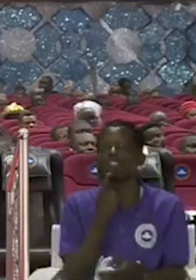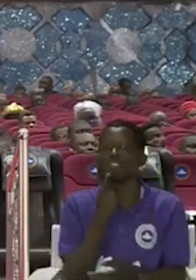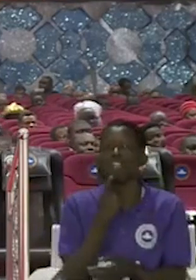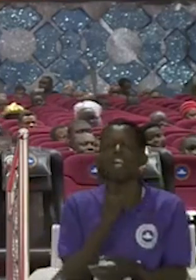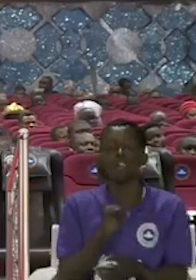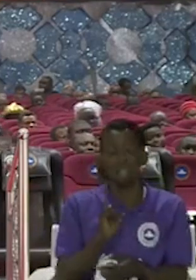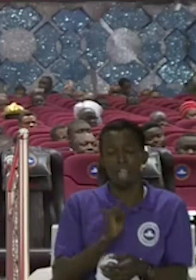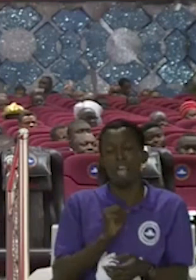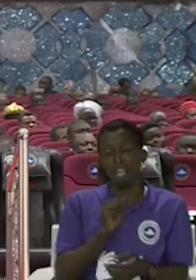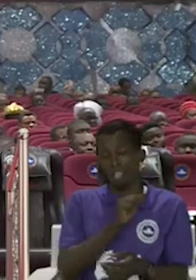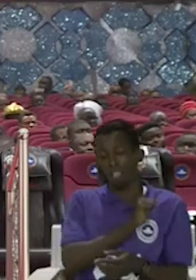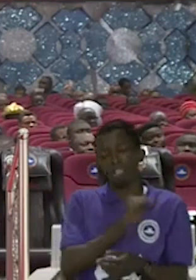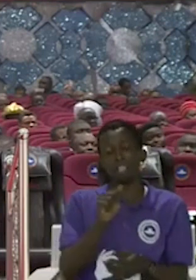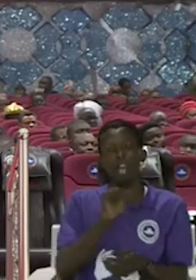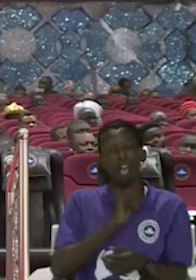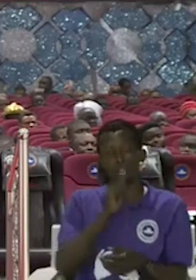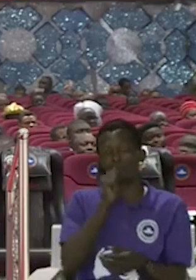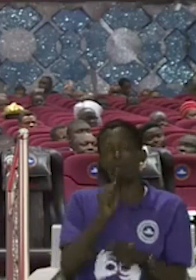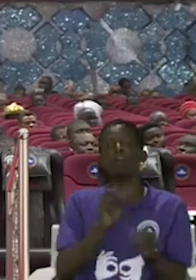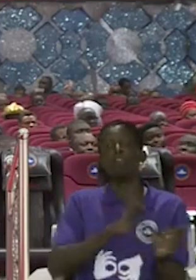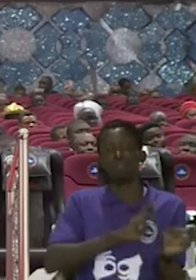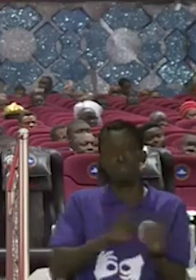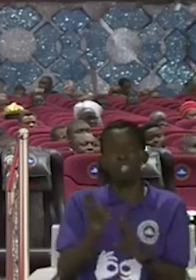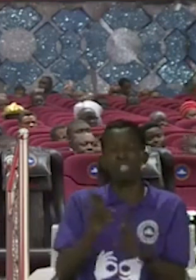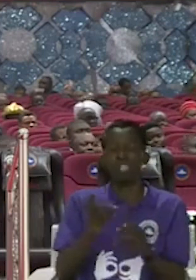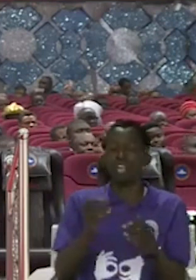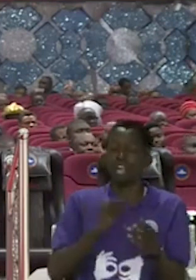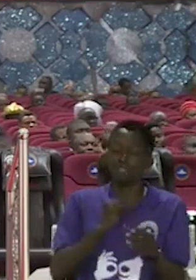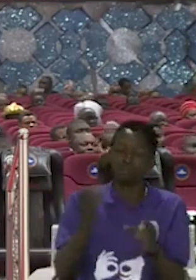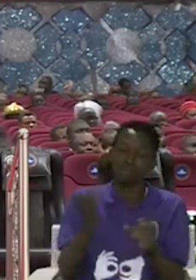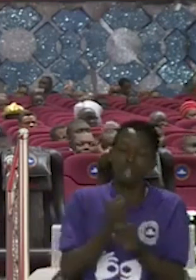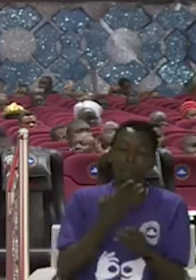ready. Quickly got my pen and paper. I wanted to